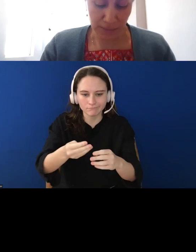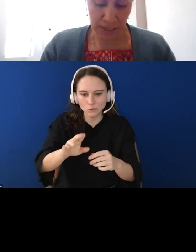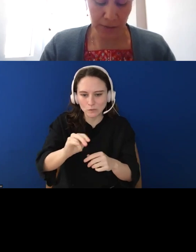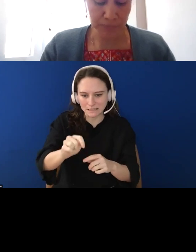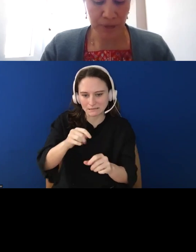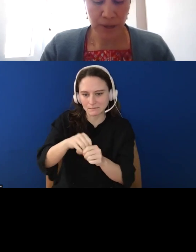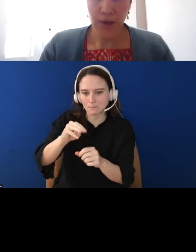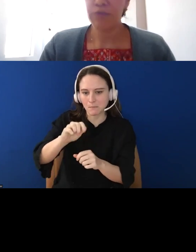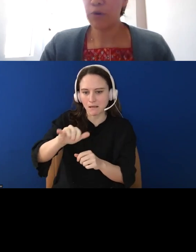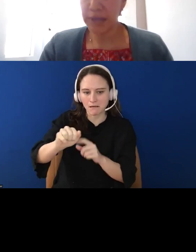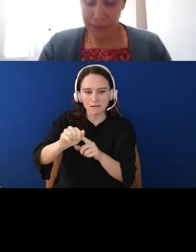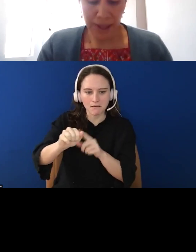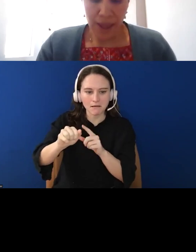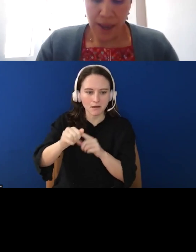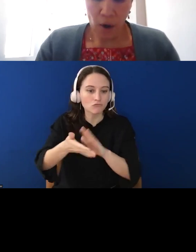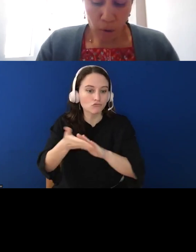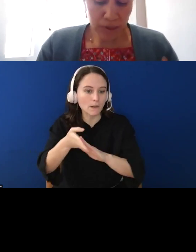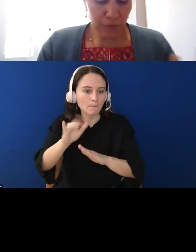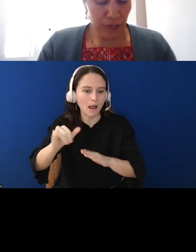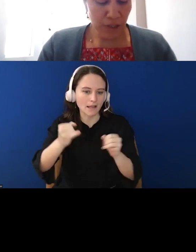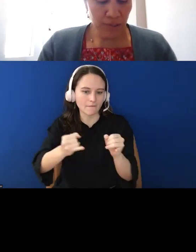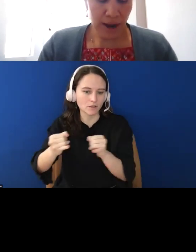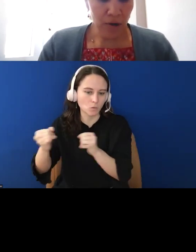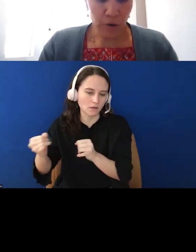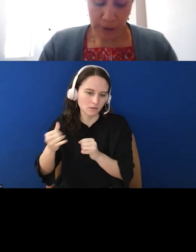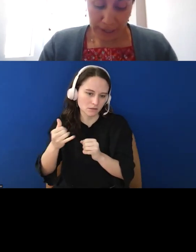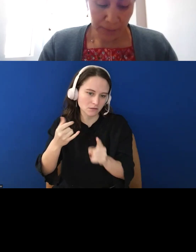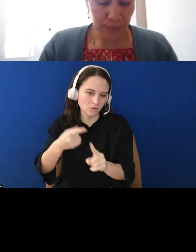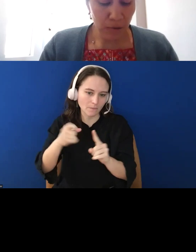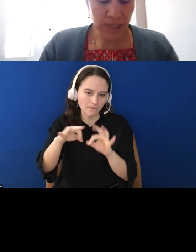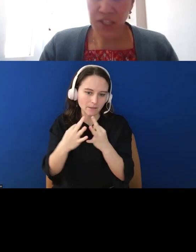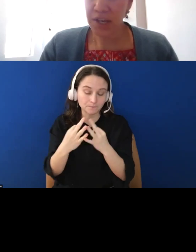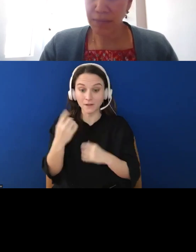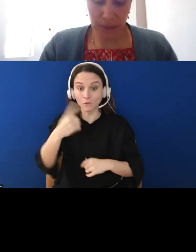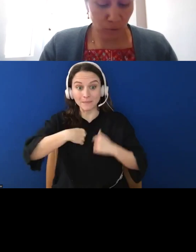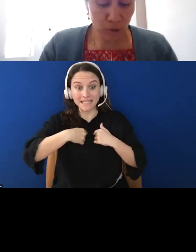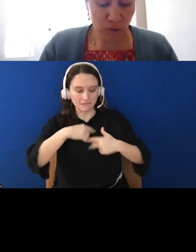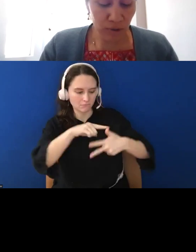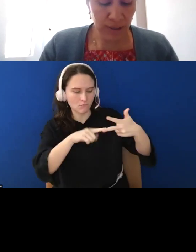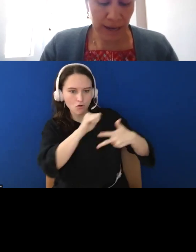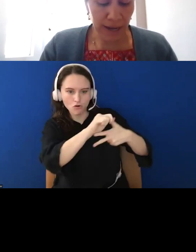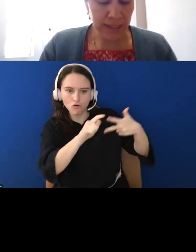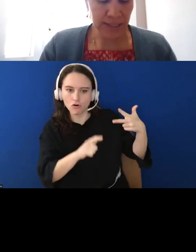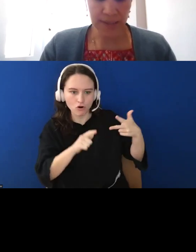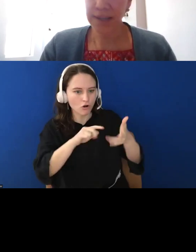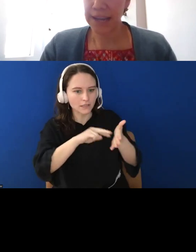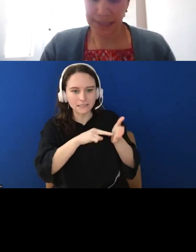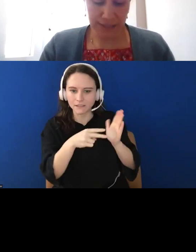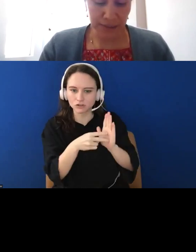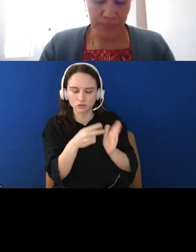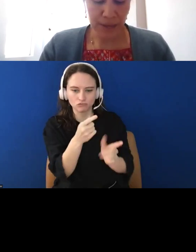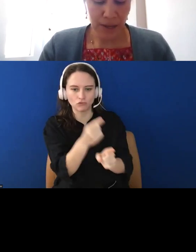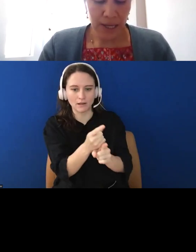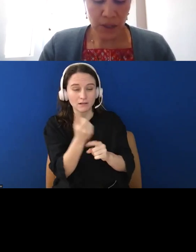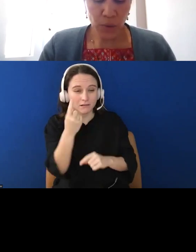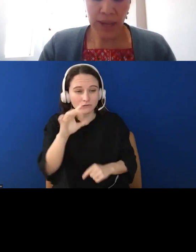the chinamit. For me, all definitions are correct because a chinamit was not an static